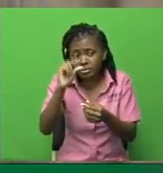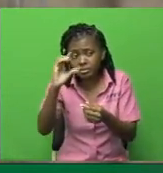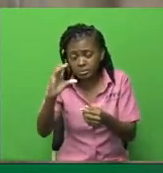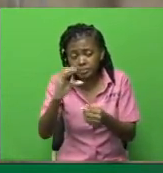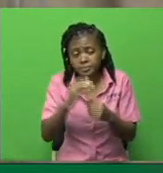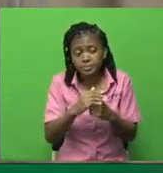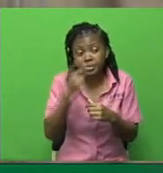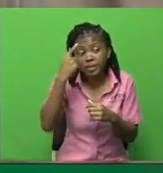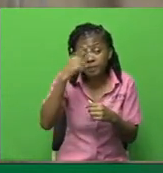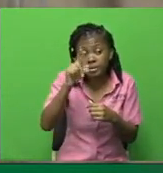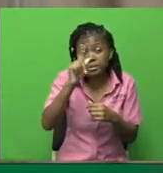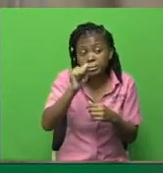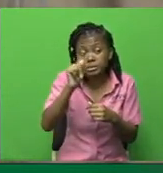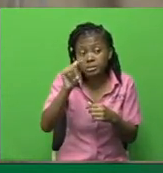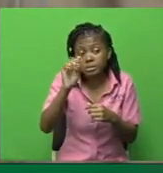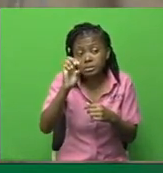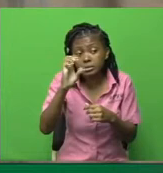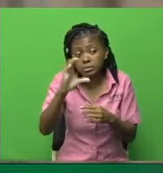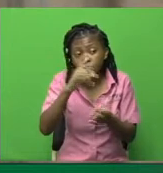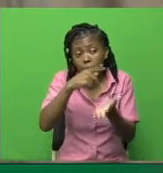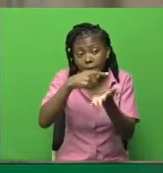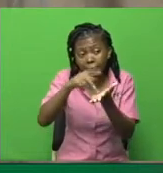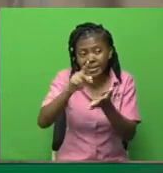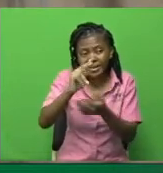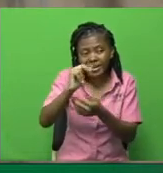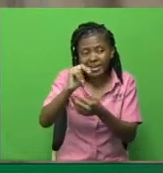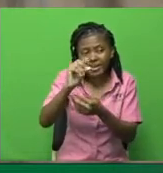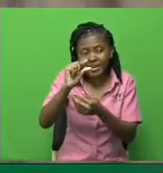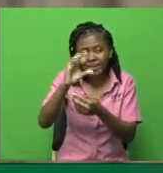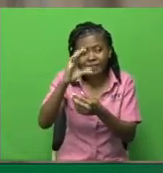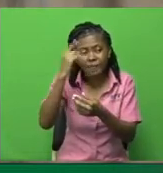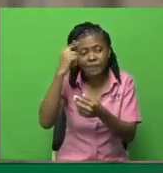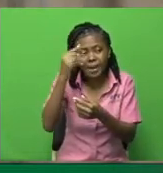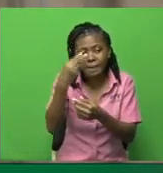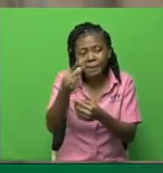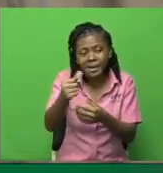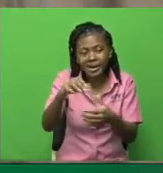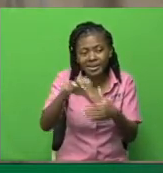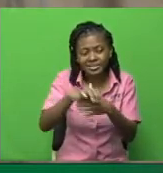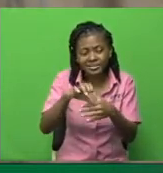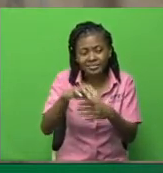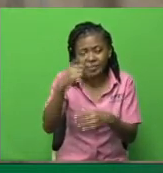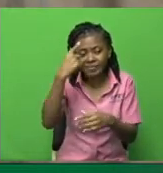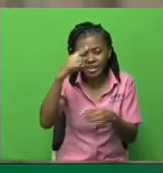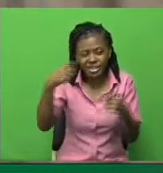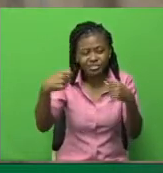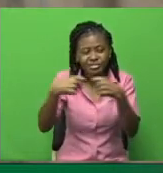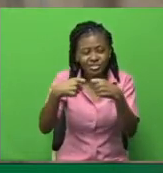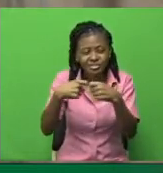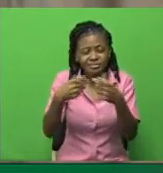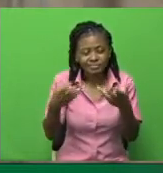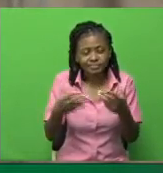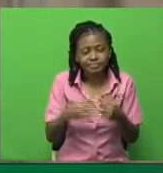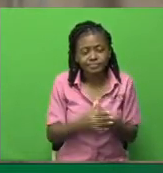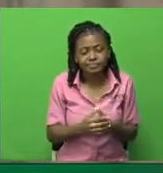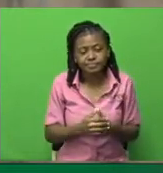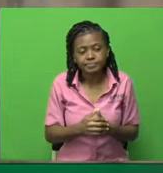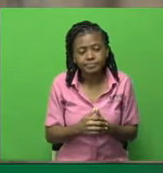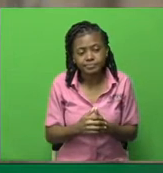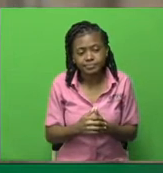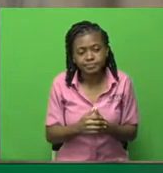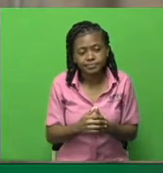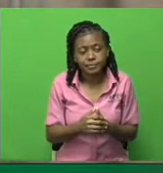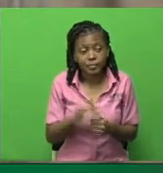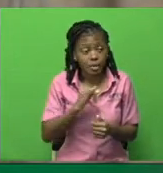tntic to purchase natural gas Mr Deputy speaker something that is being parroted in the public domain and I hear the member for Diego